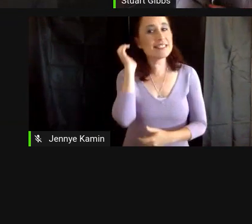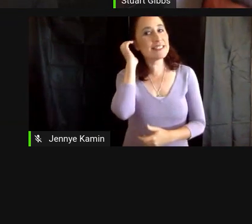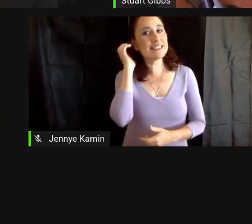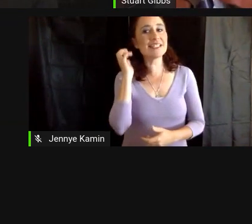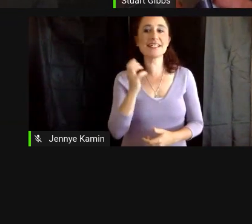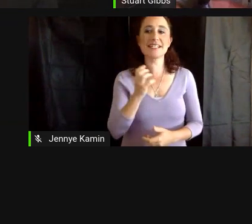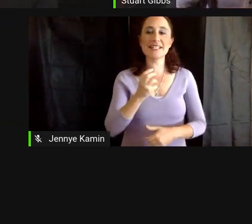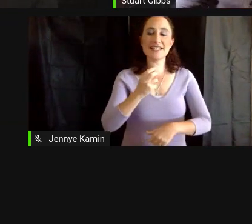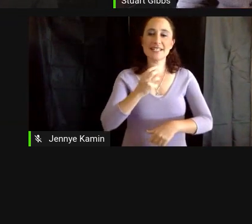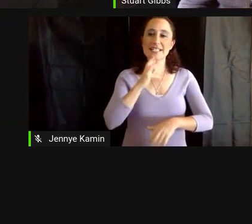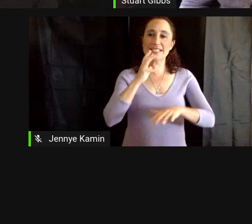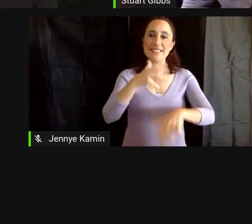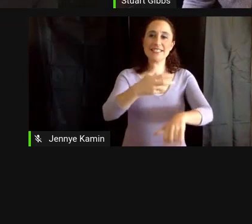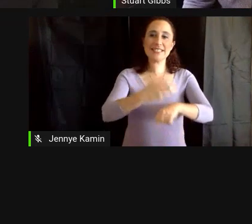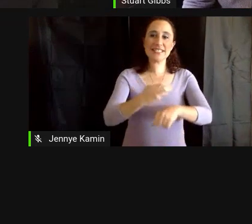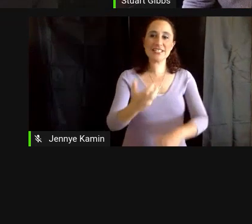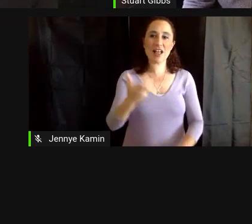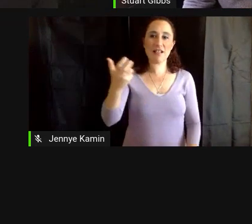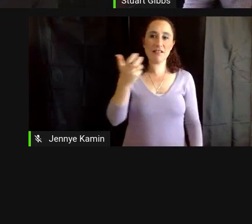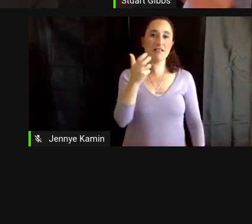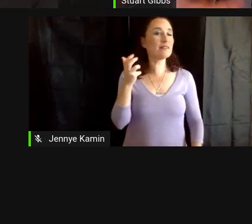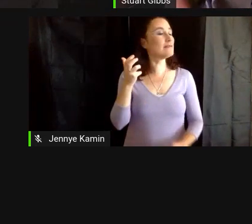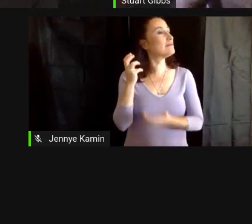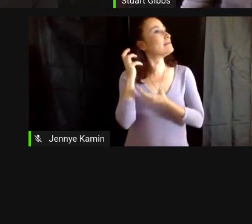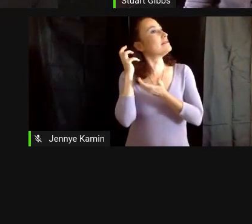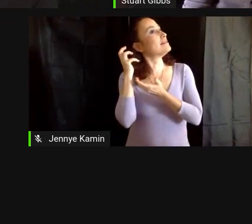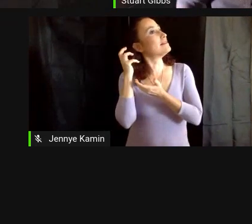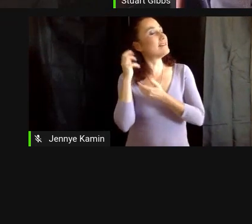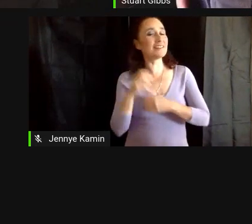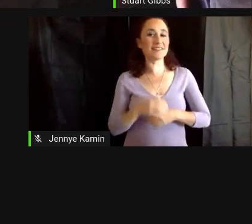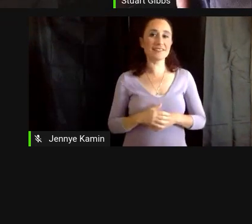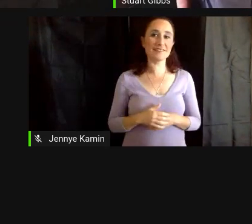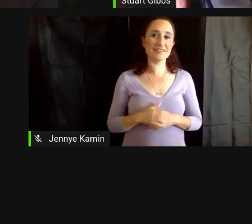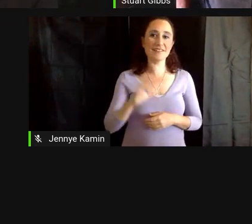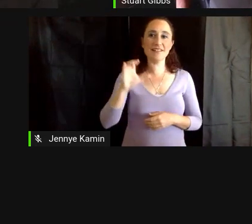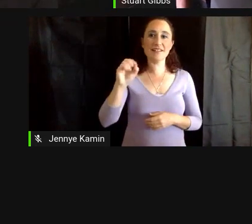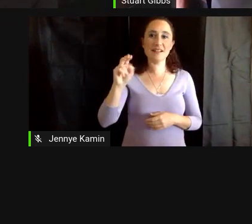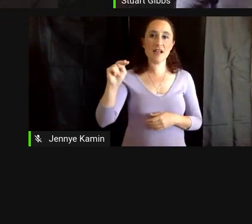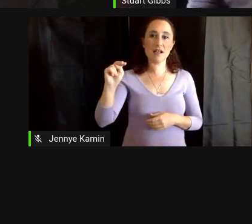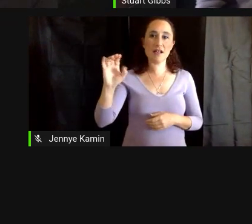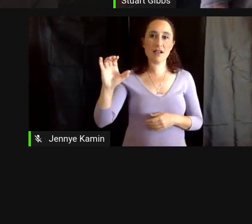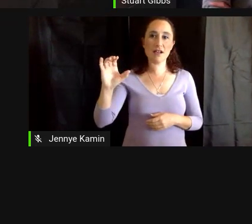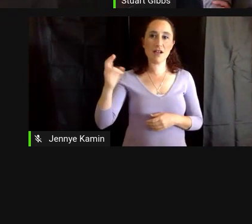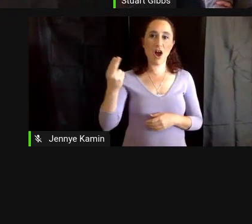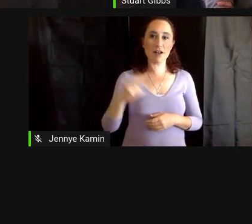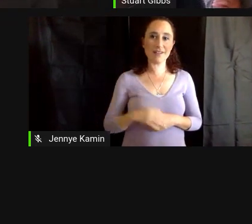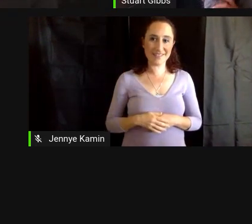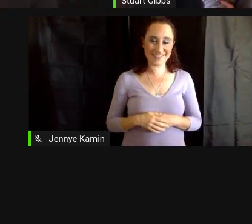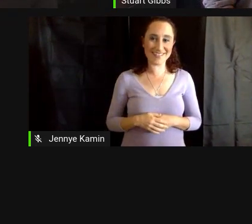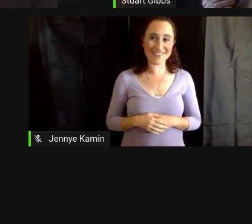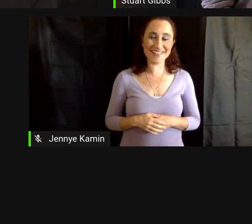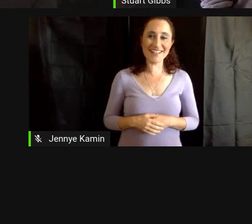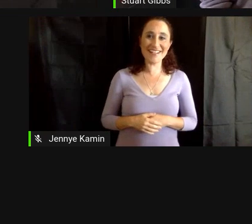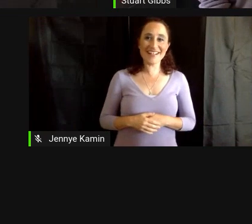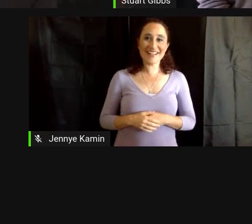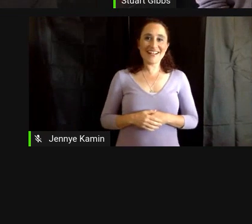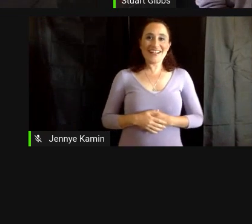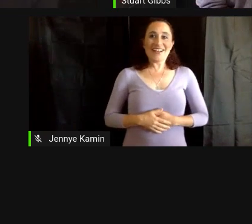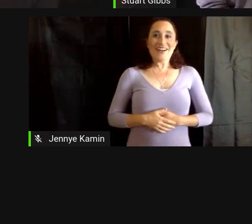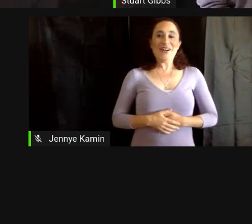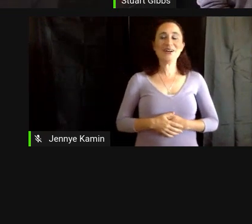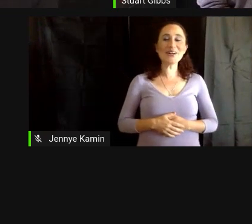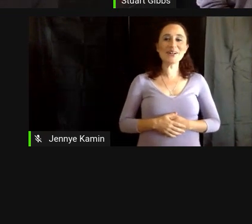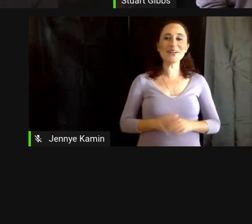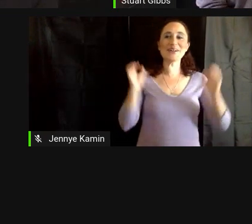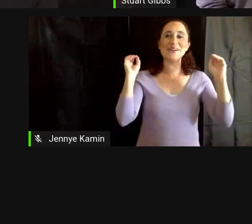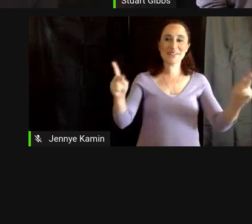conch. This could represent the ocean. Whatever you want. No. It's going to be a conch. That's what I'm going to make. Okay. All